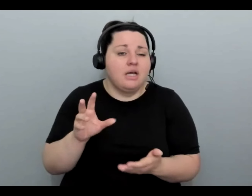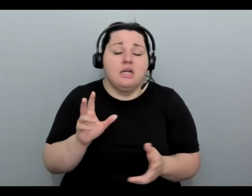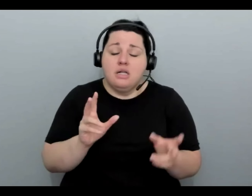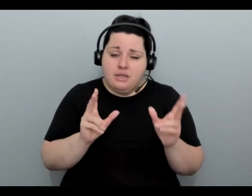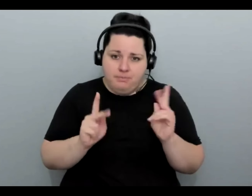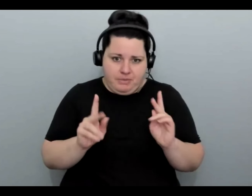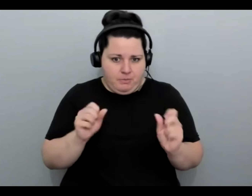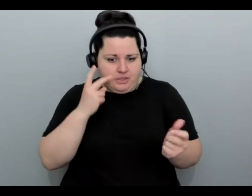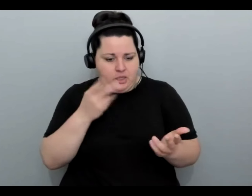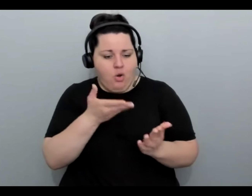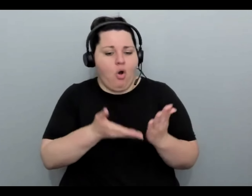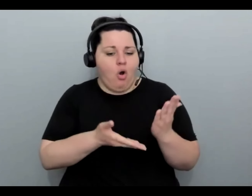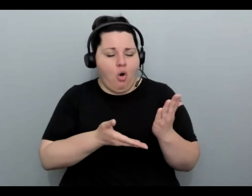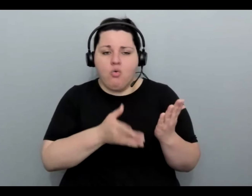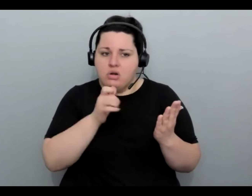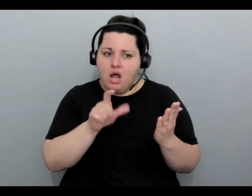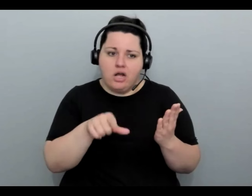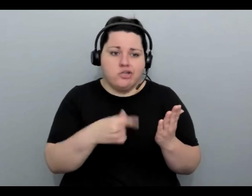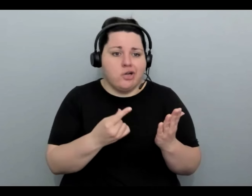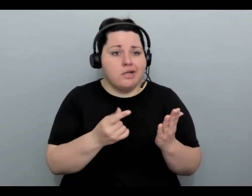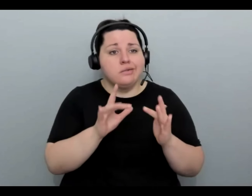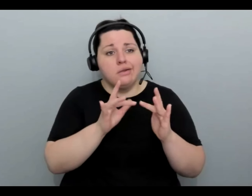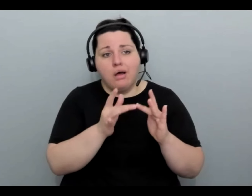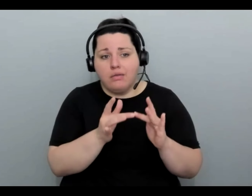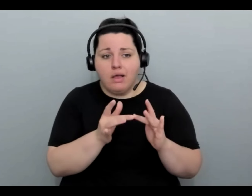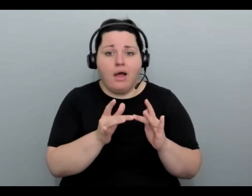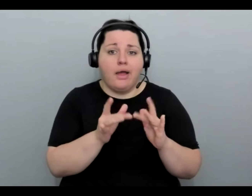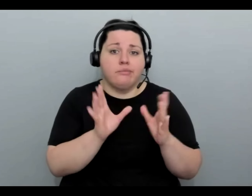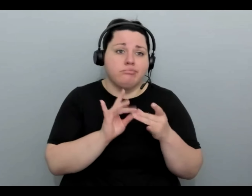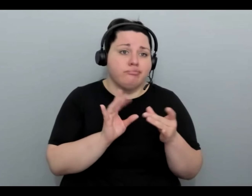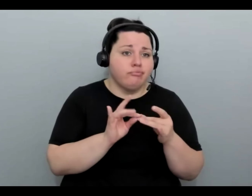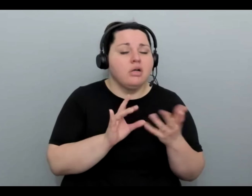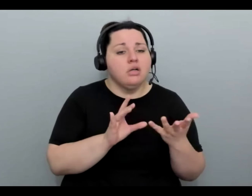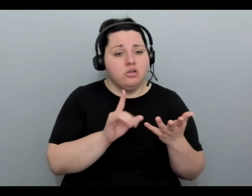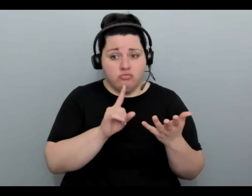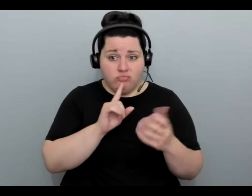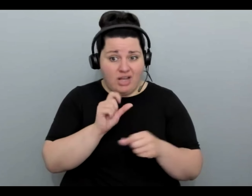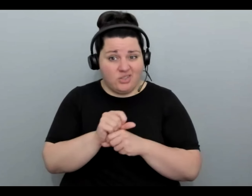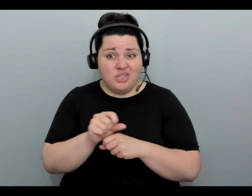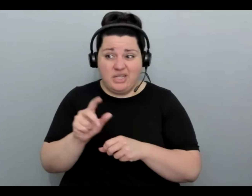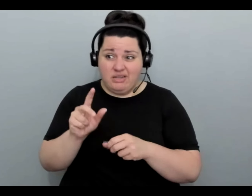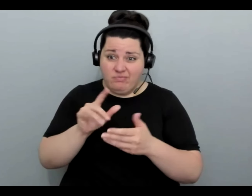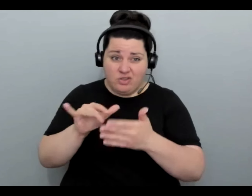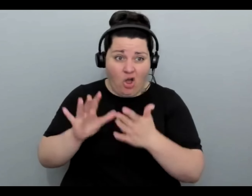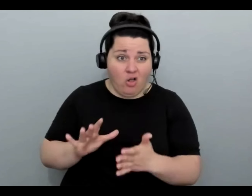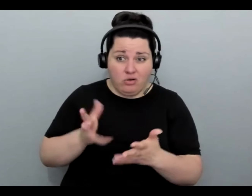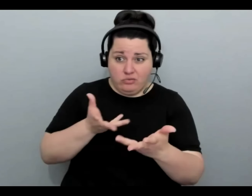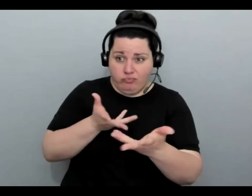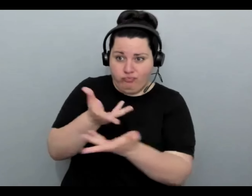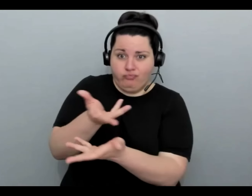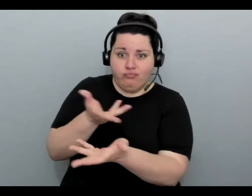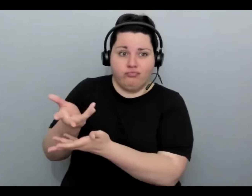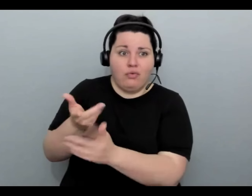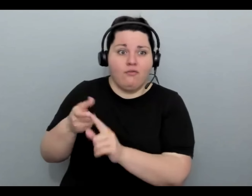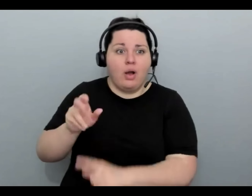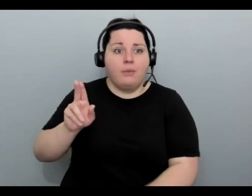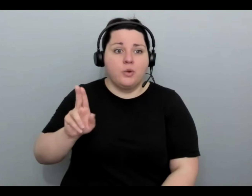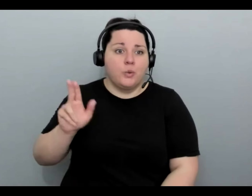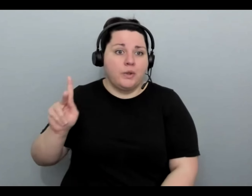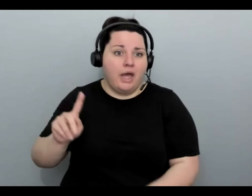you're not just going online and talking, you're actually interacting with scholars from the UK,